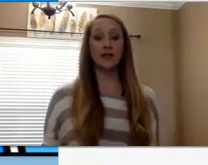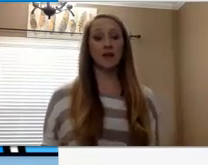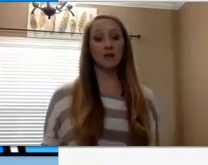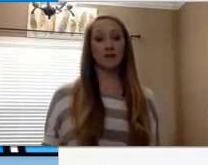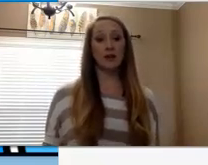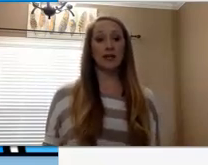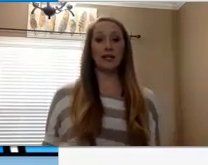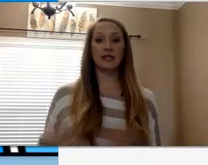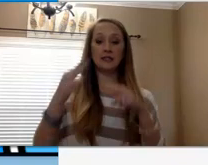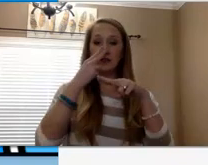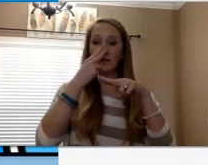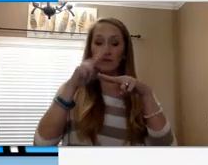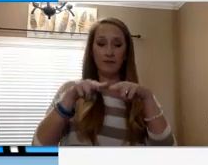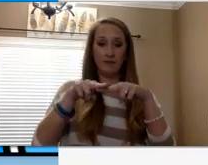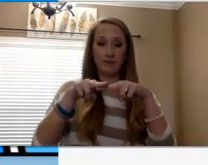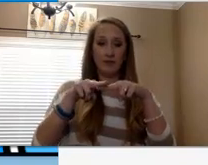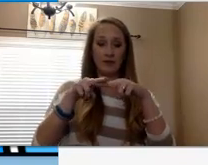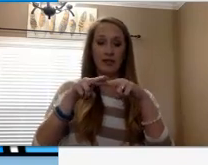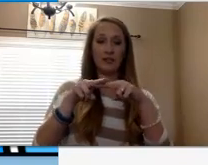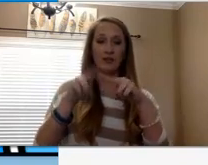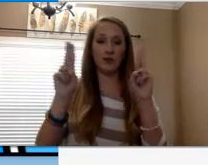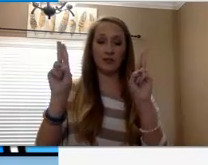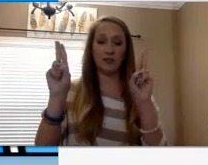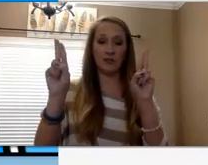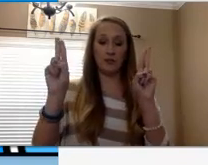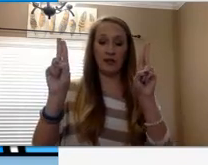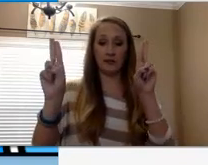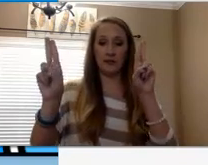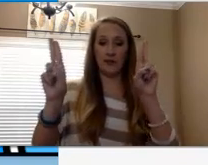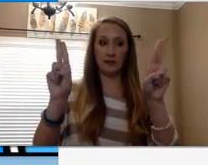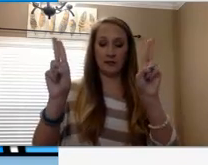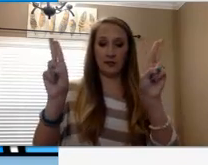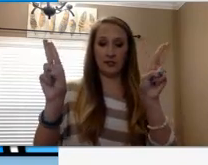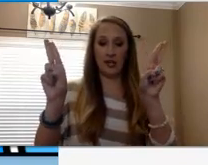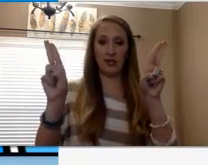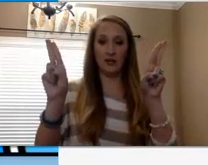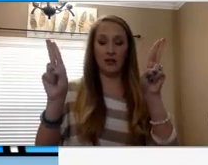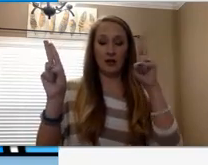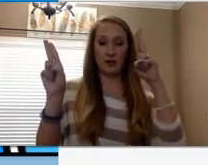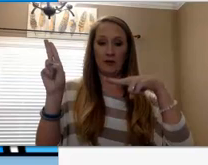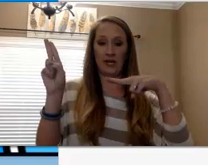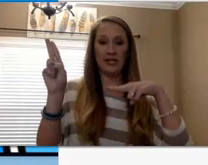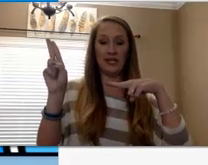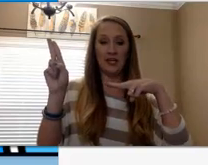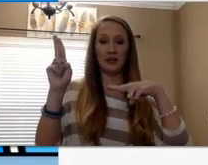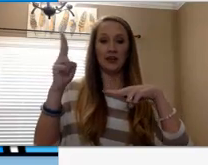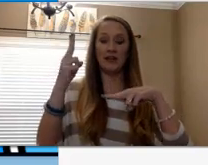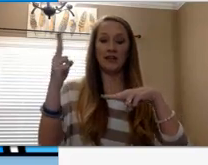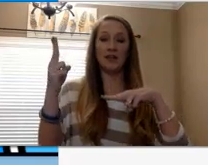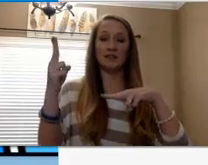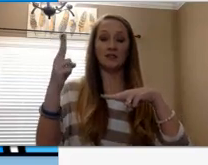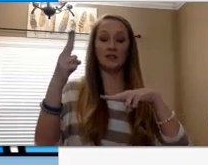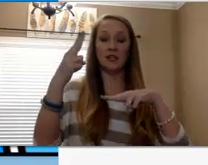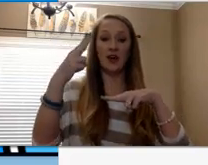The sign for fun is, so you're going to make two fingers on each hand, put one hand here,